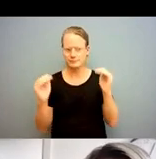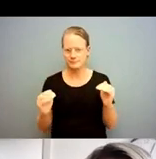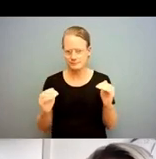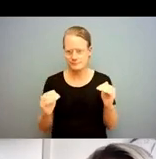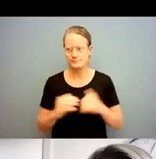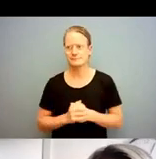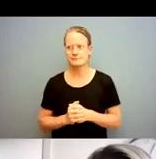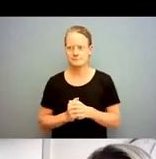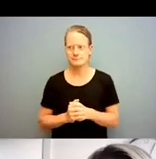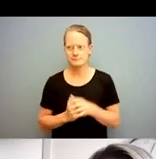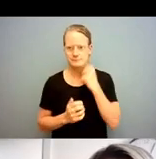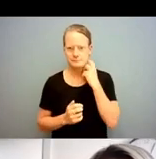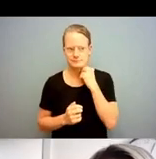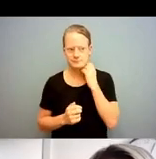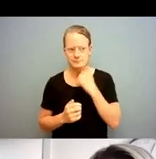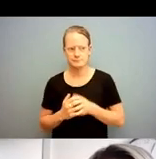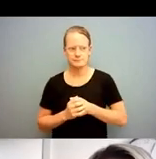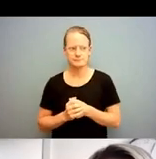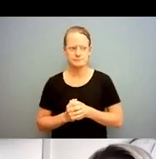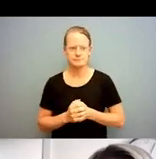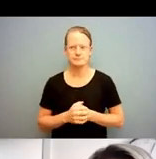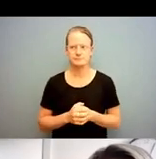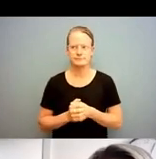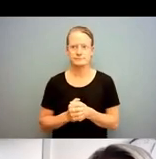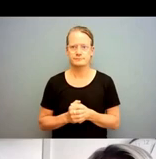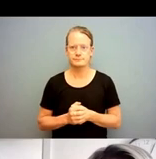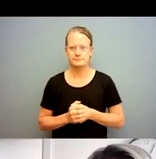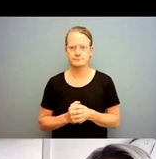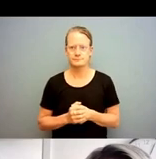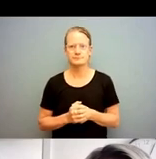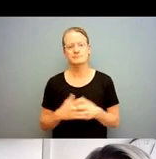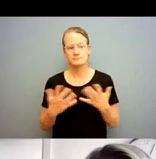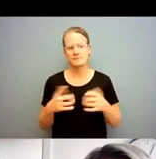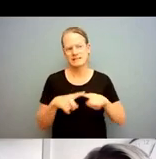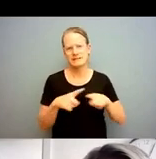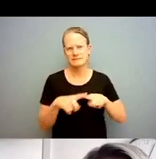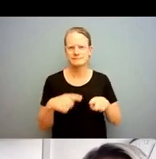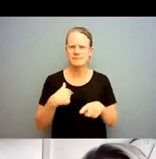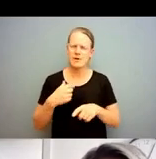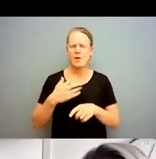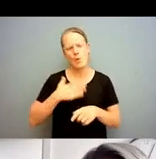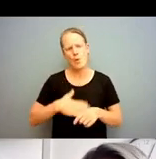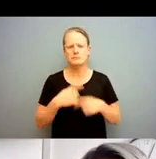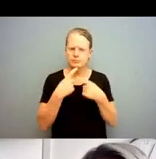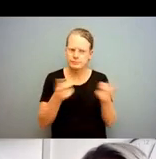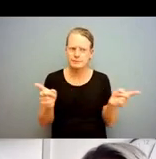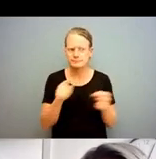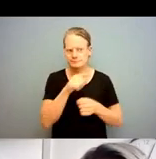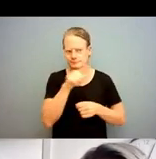have some points I want to talk about, which is handicap